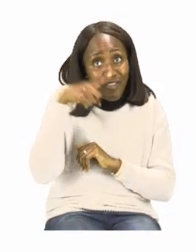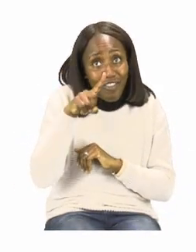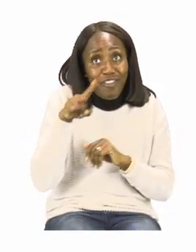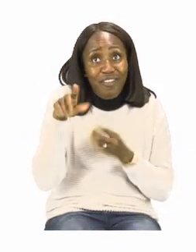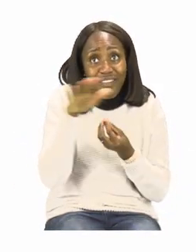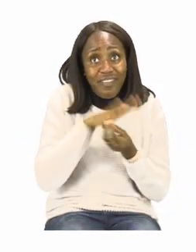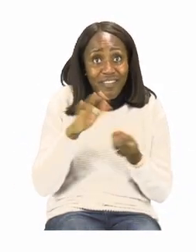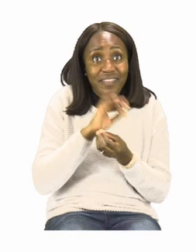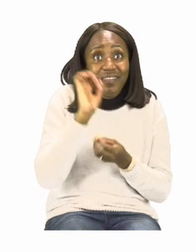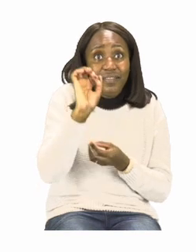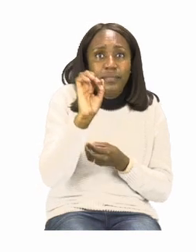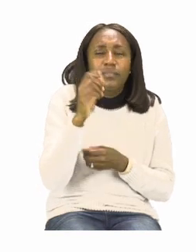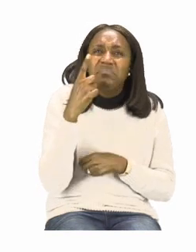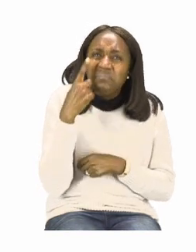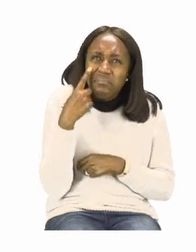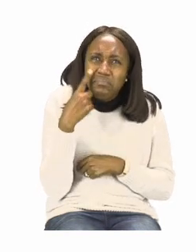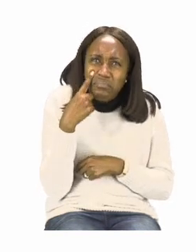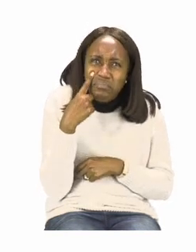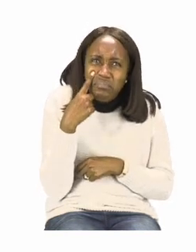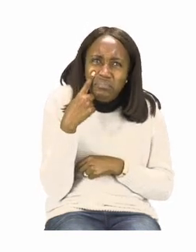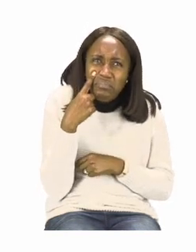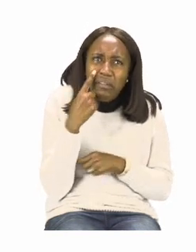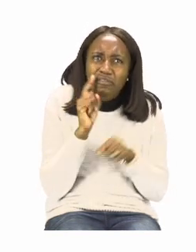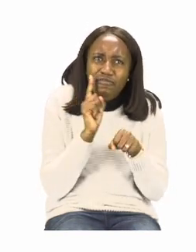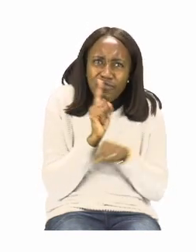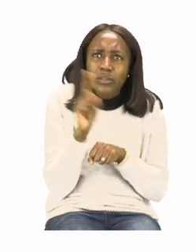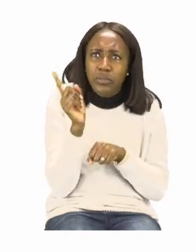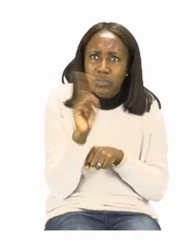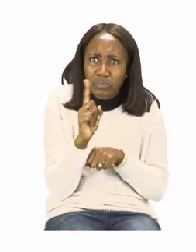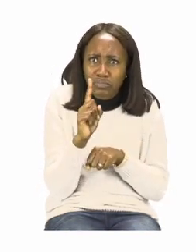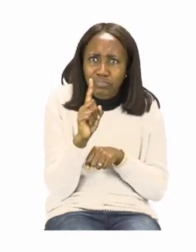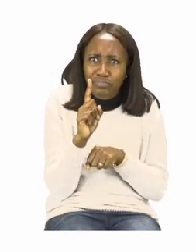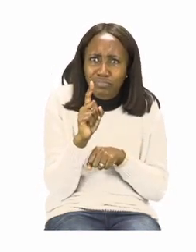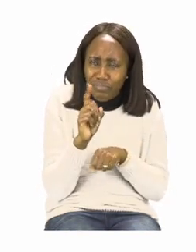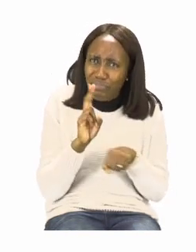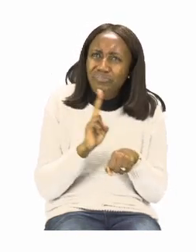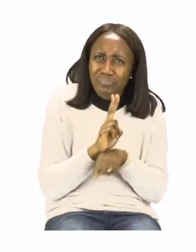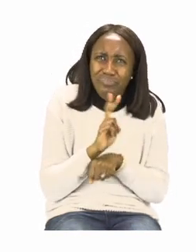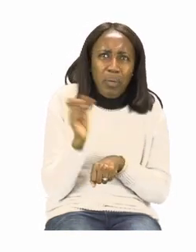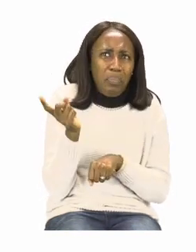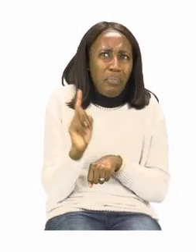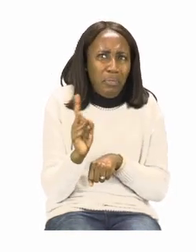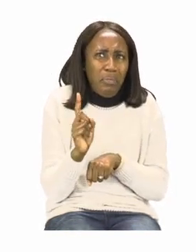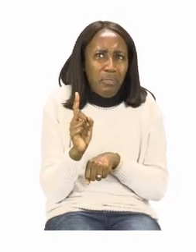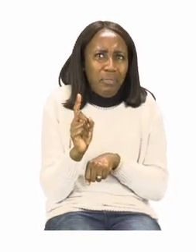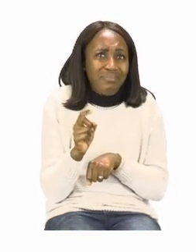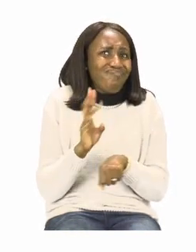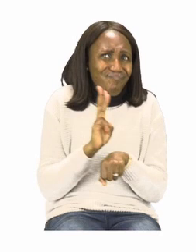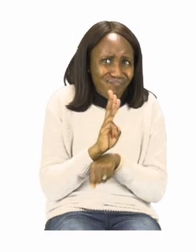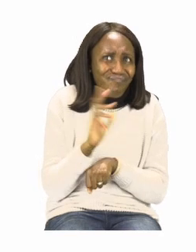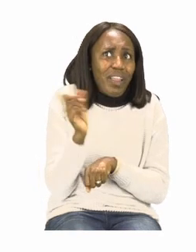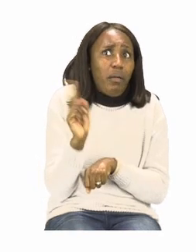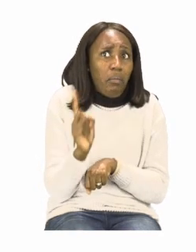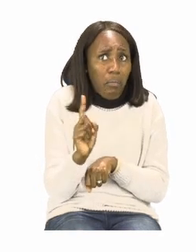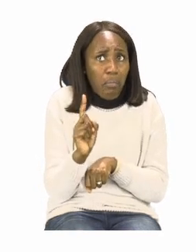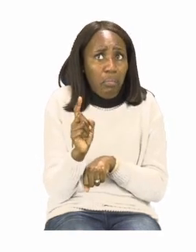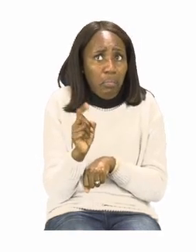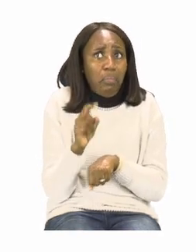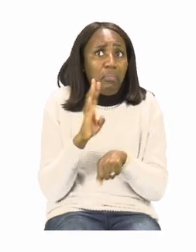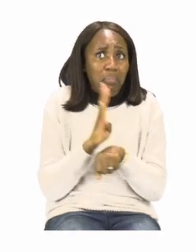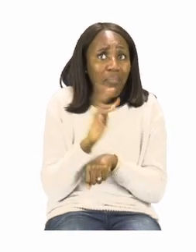look at the pictures and write down the sequence by sentence and in the correct